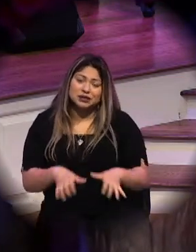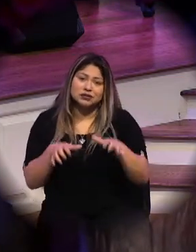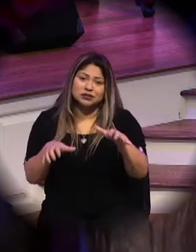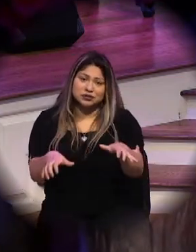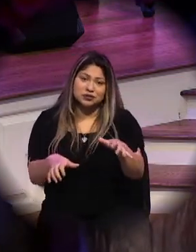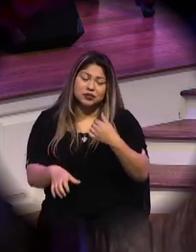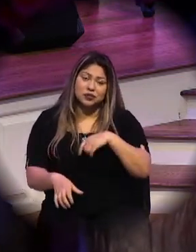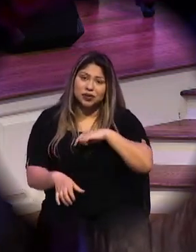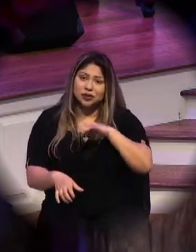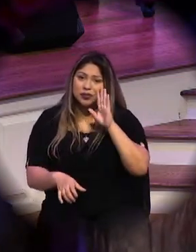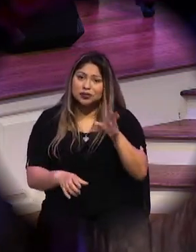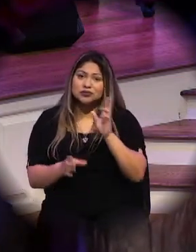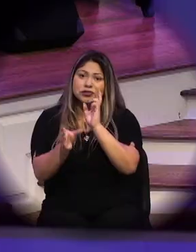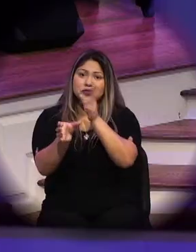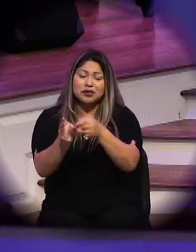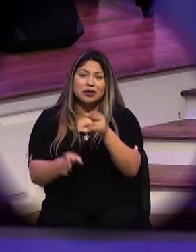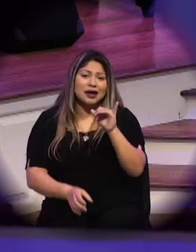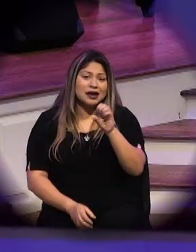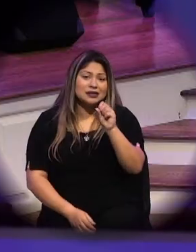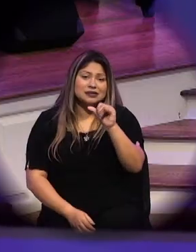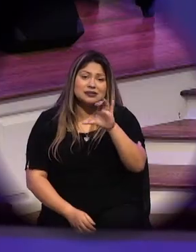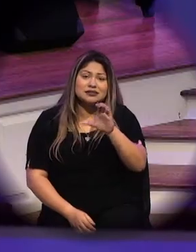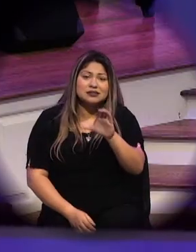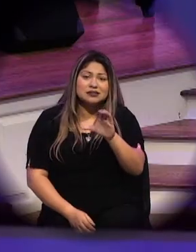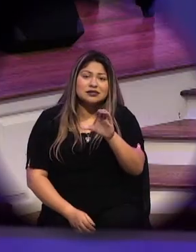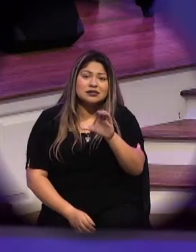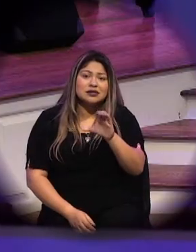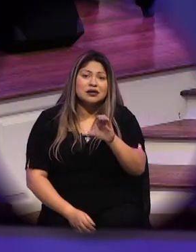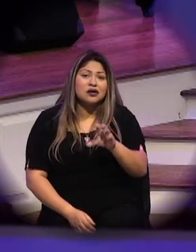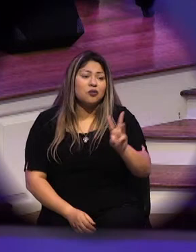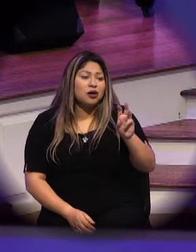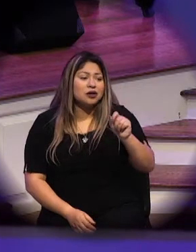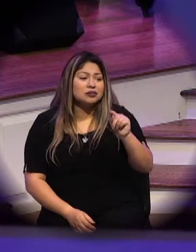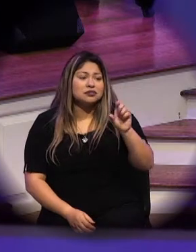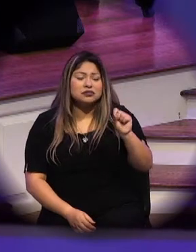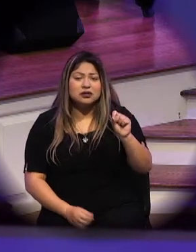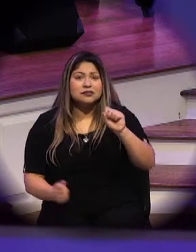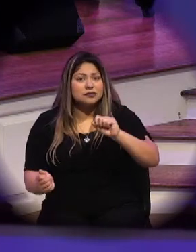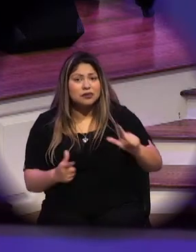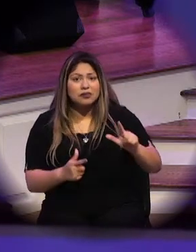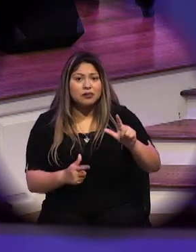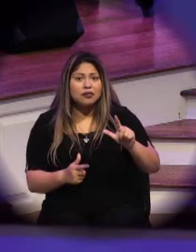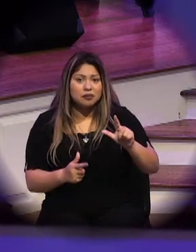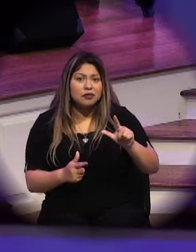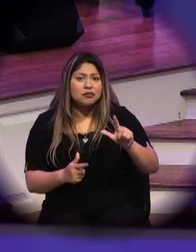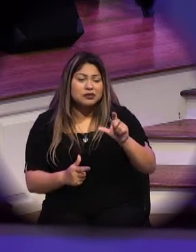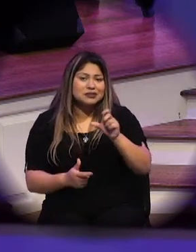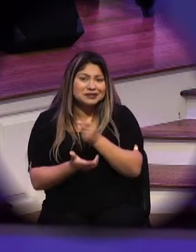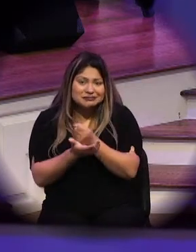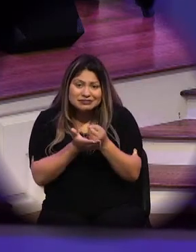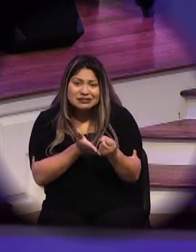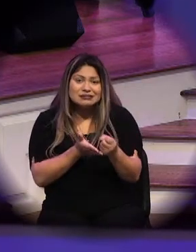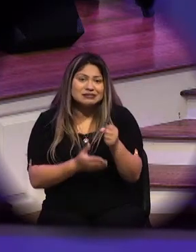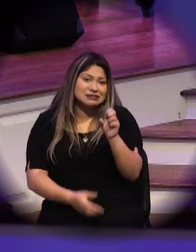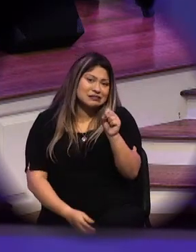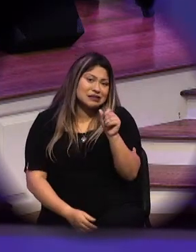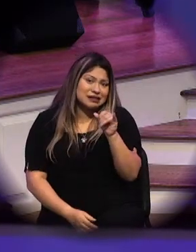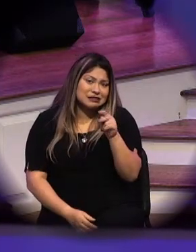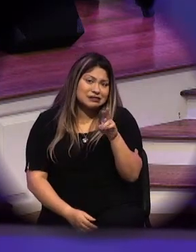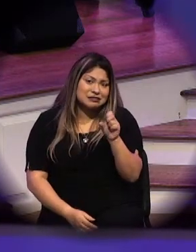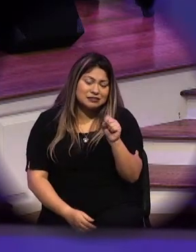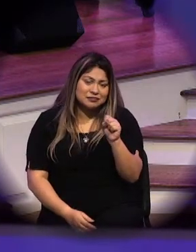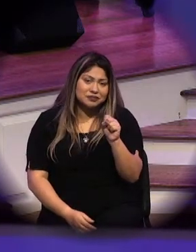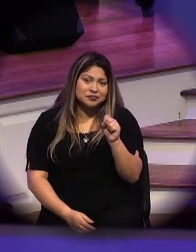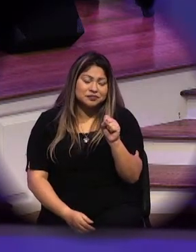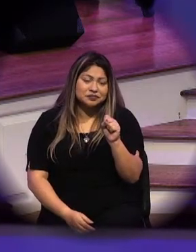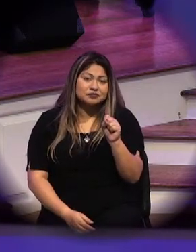Watts and all the countless saints who have been transformed by God's grace by singing with all our hearts, "Joy to